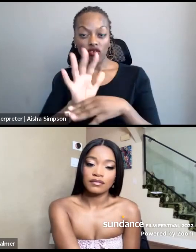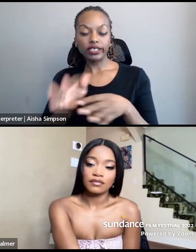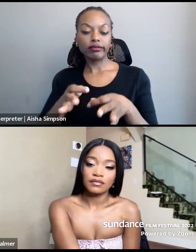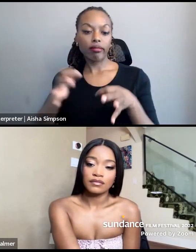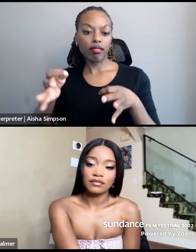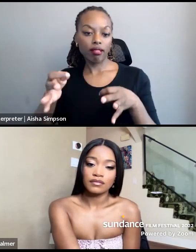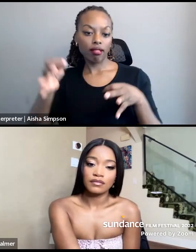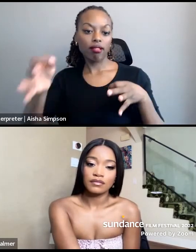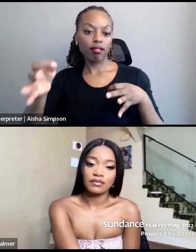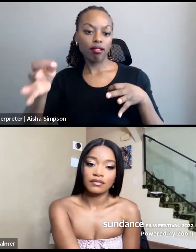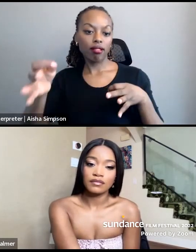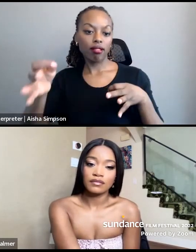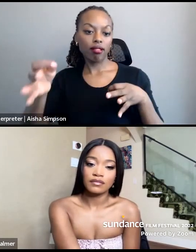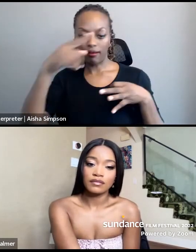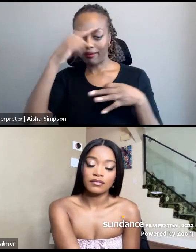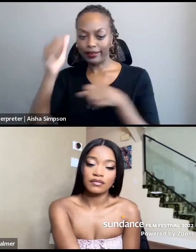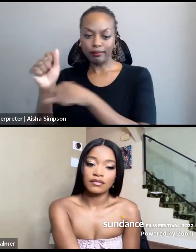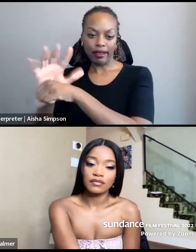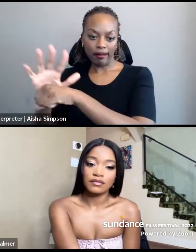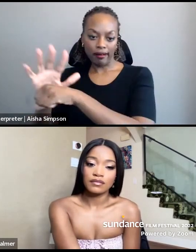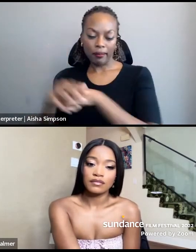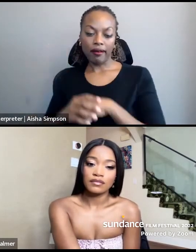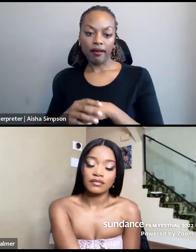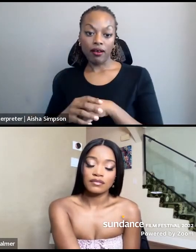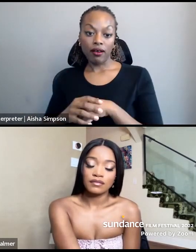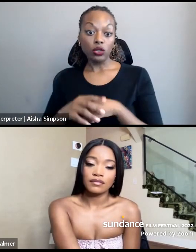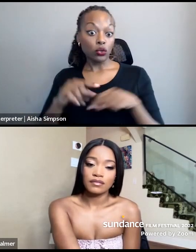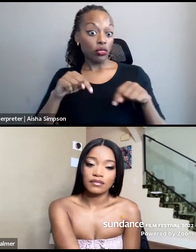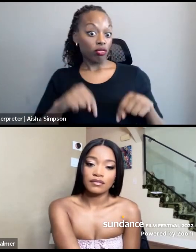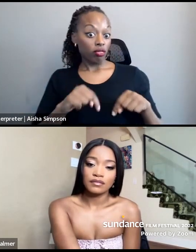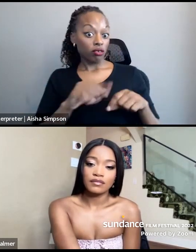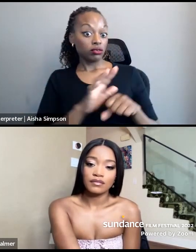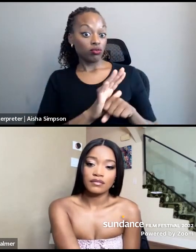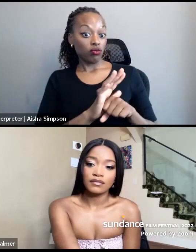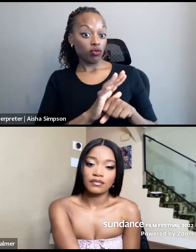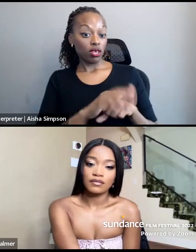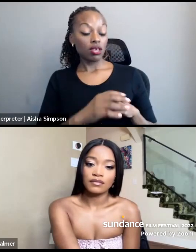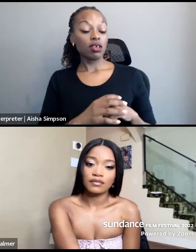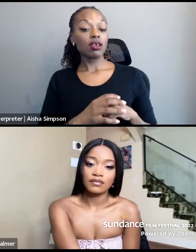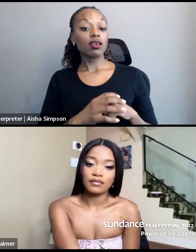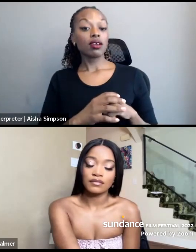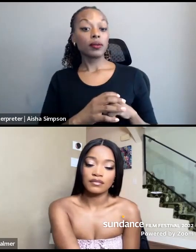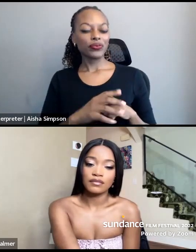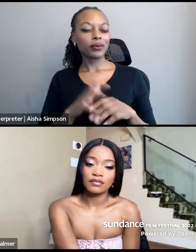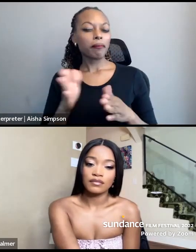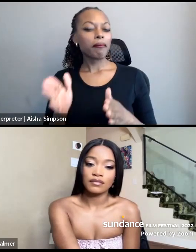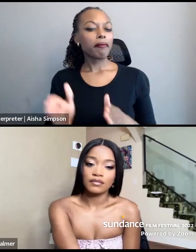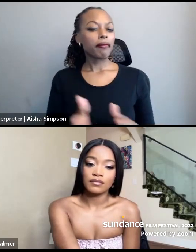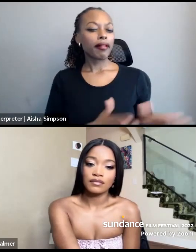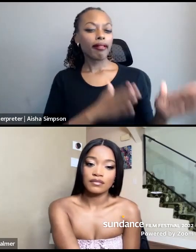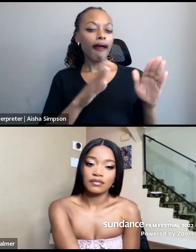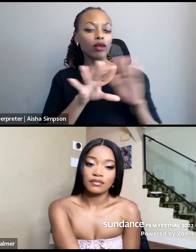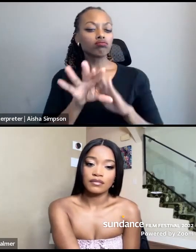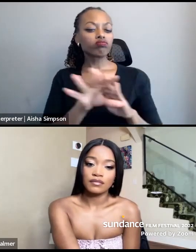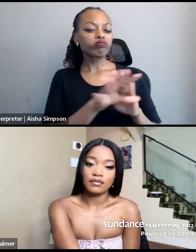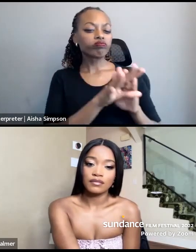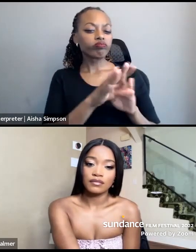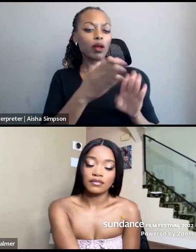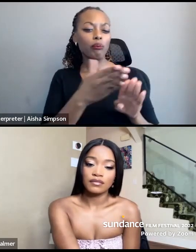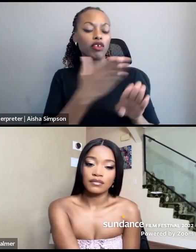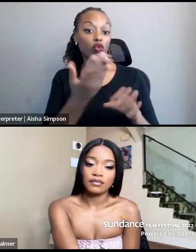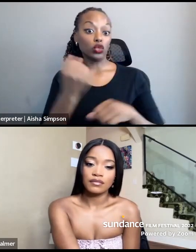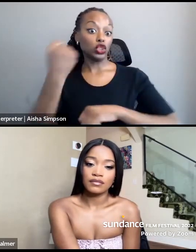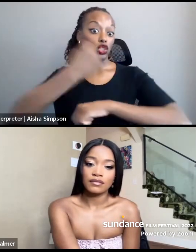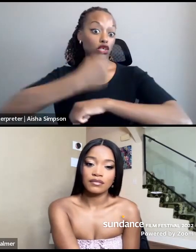one, we had started to we were going to shoot it before we shut down. We were supposed to start shooting like the week of